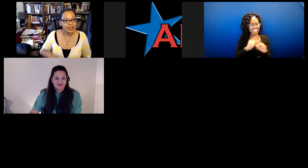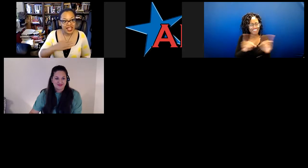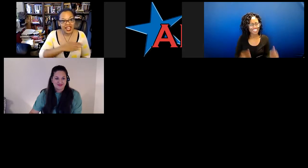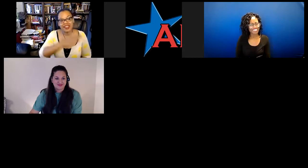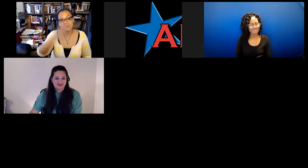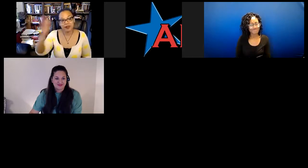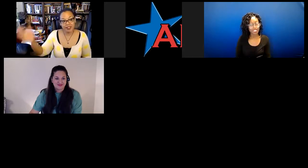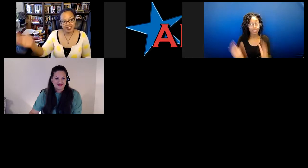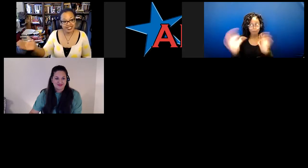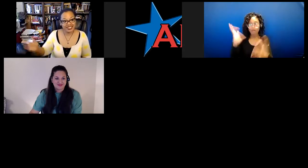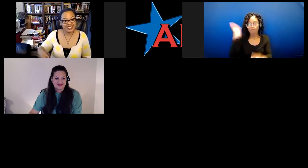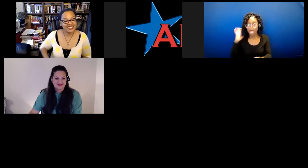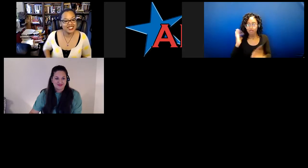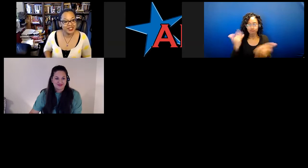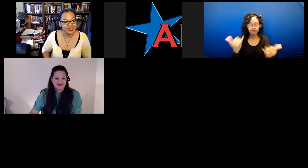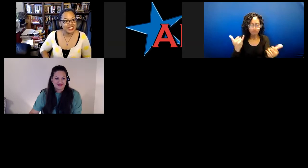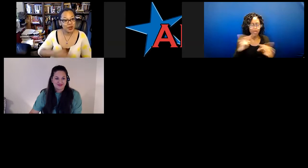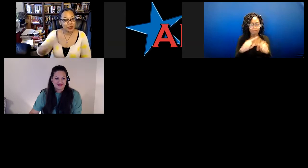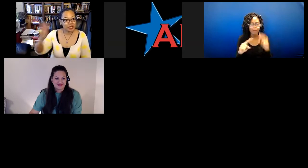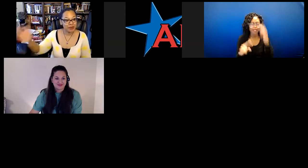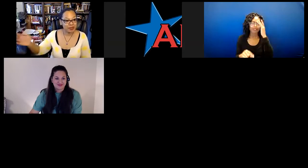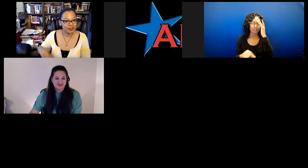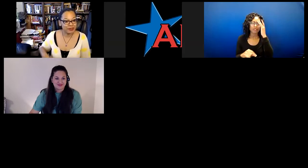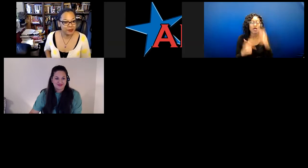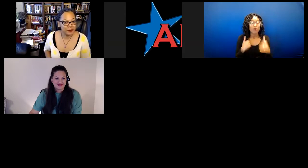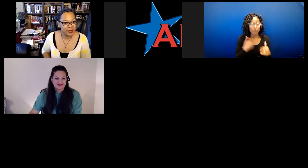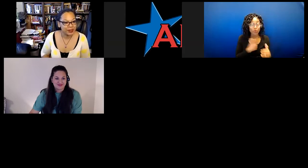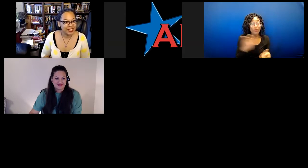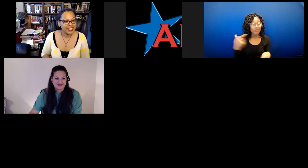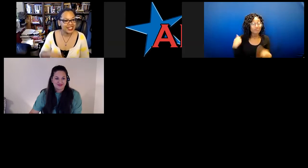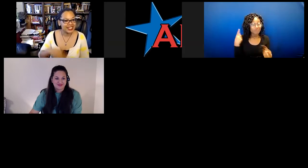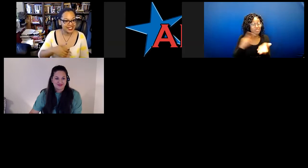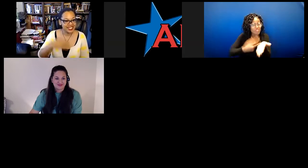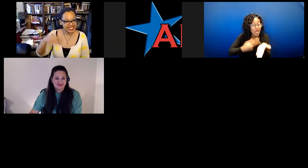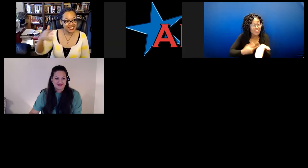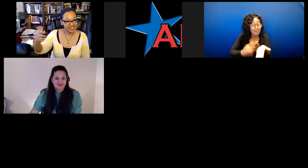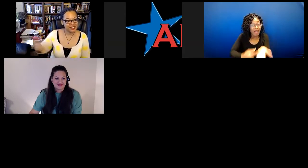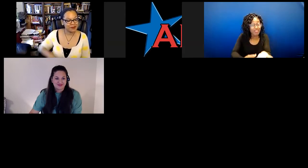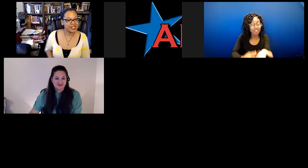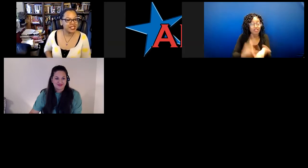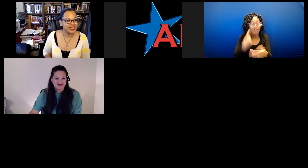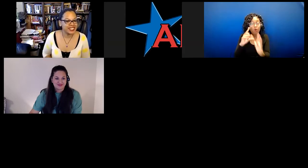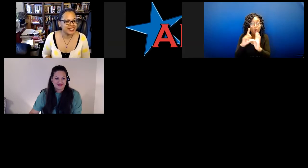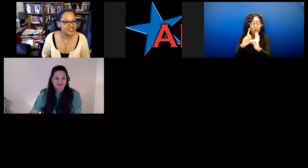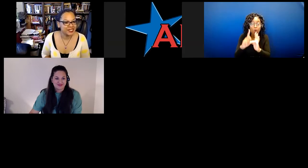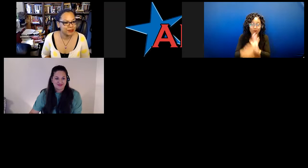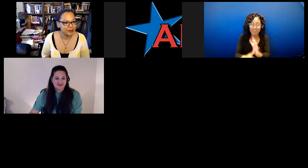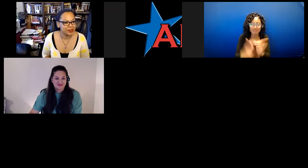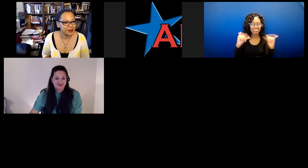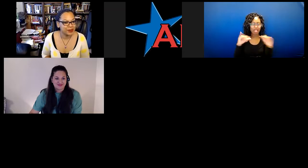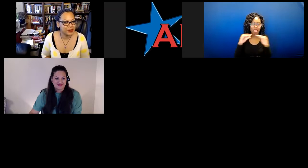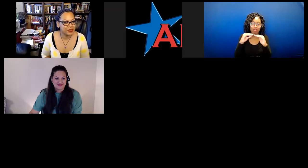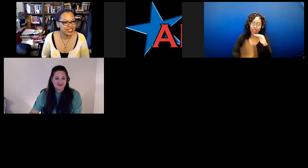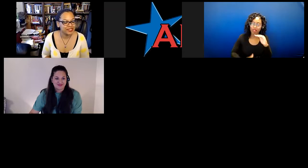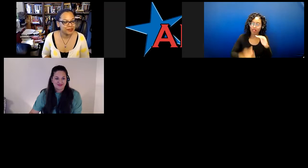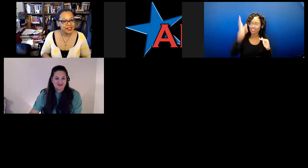we have been talking about this for a while, and there continues to be inequities, and so it's important that